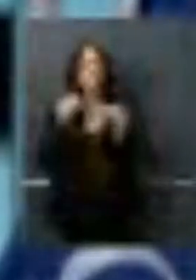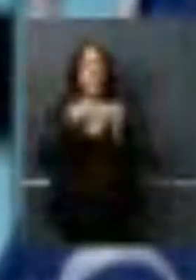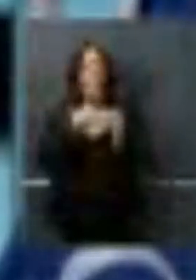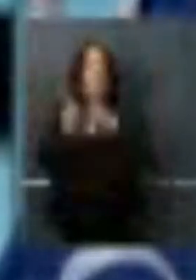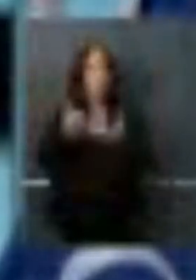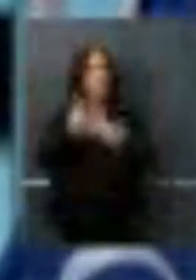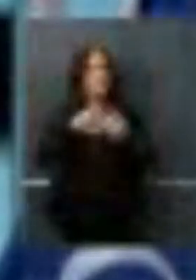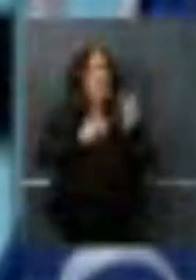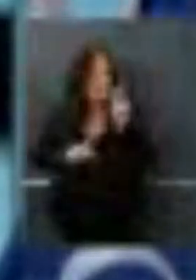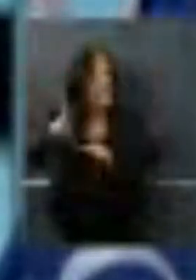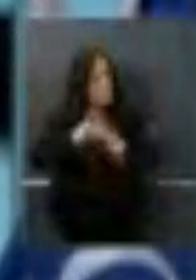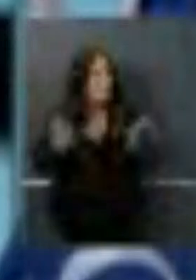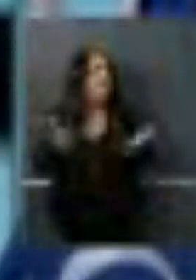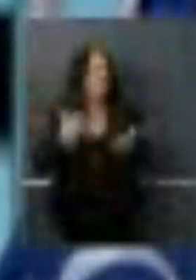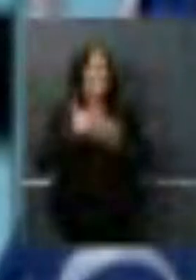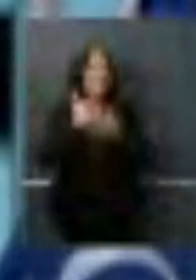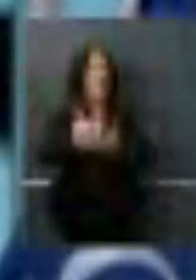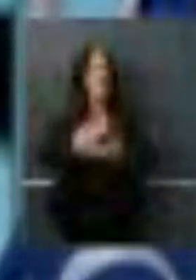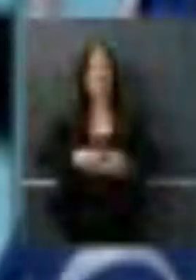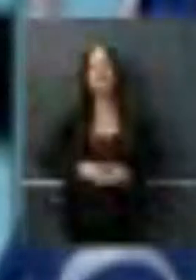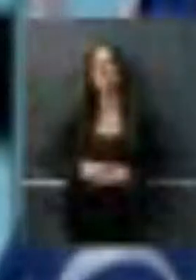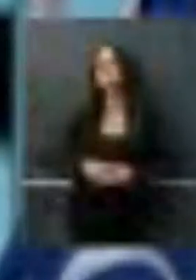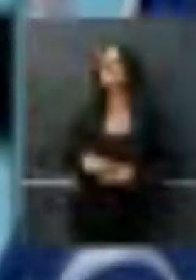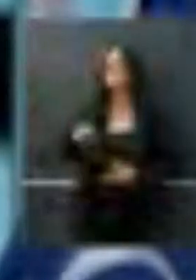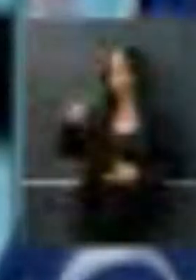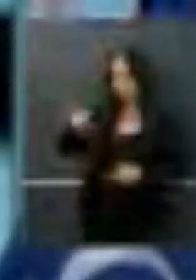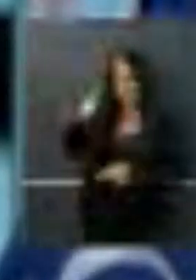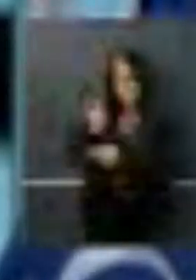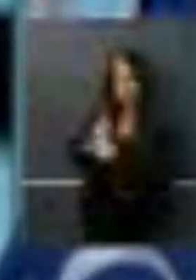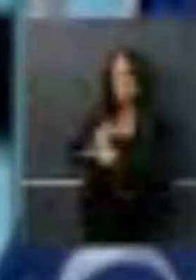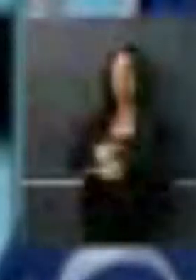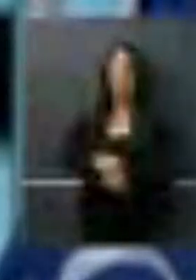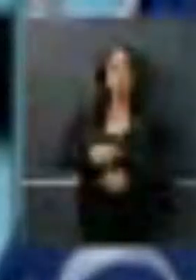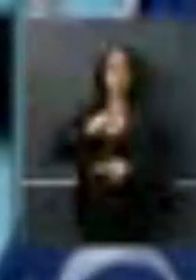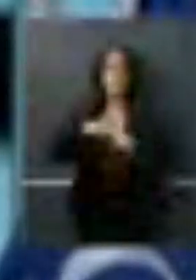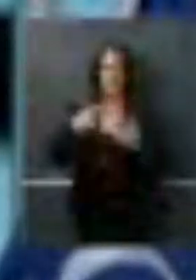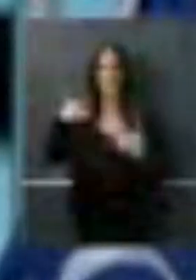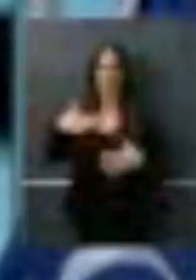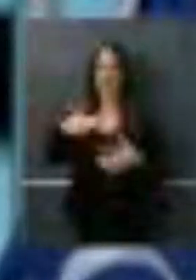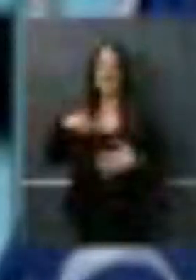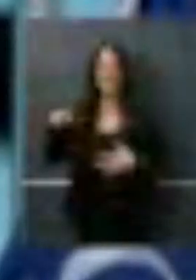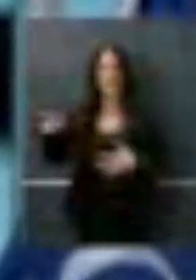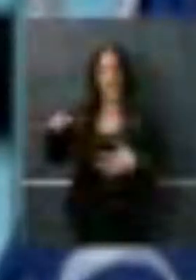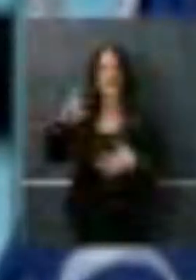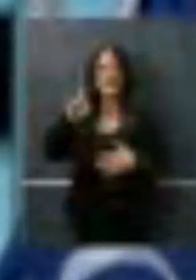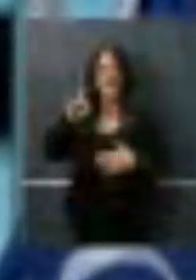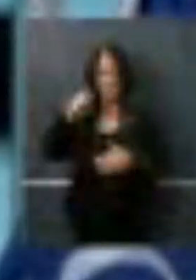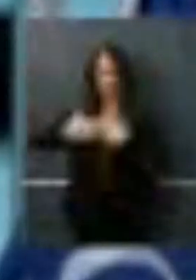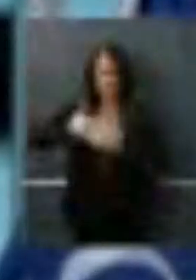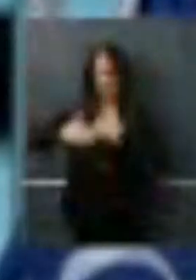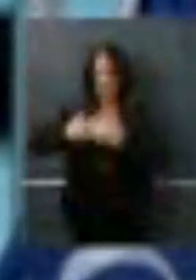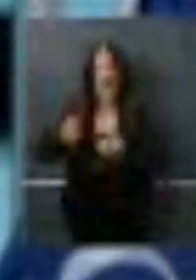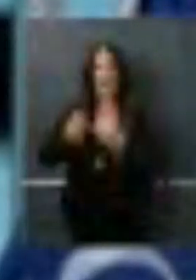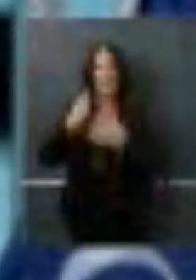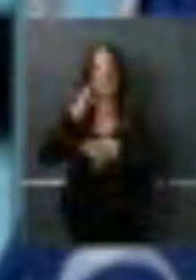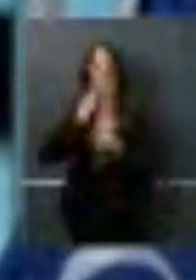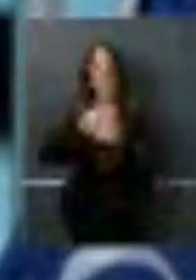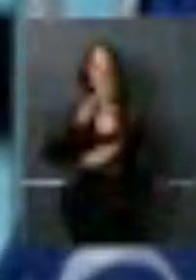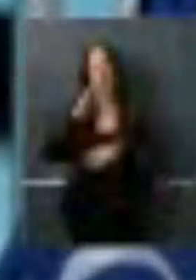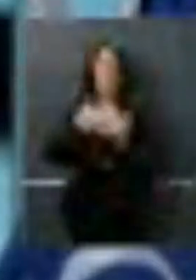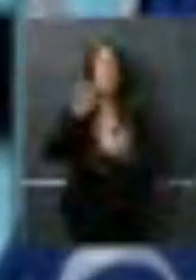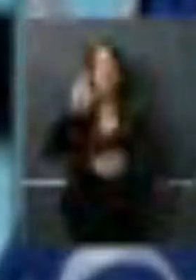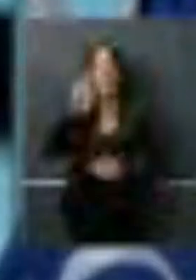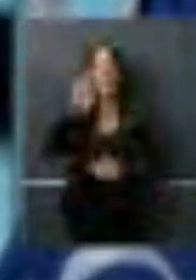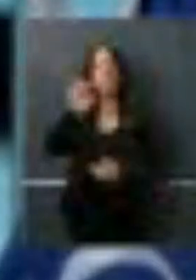for the close to $4 billion that they have processed just since March 15th. For what it's worth, 3.3 million people have